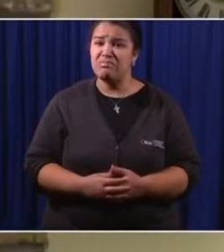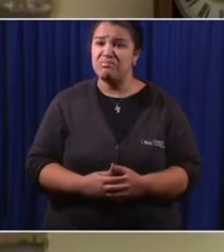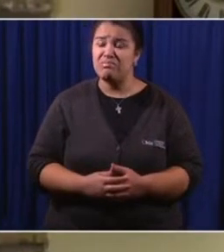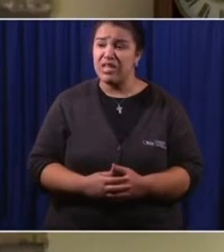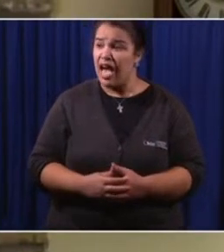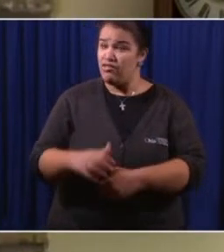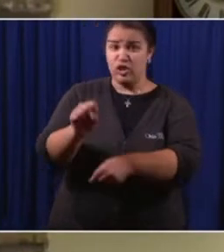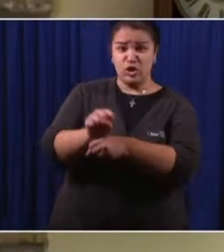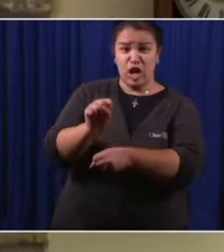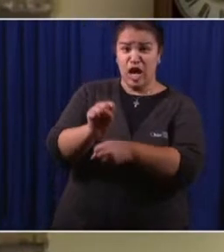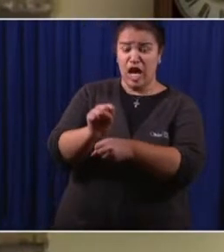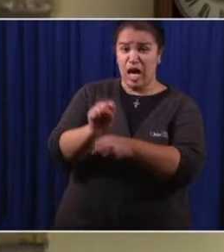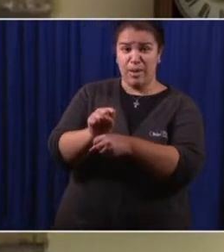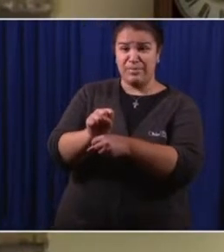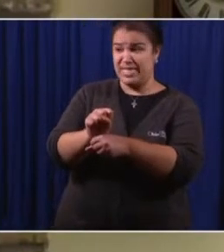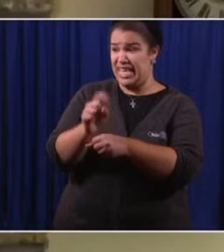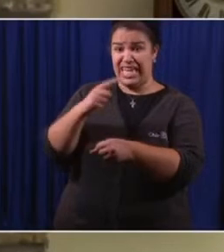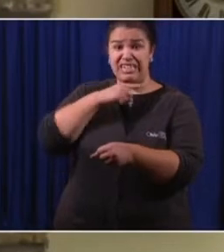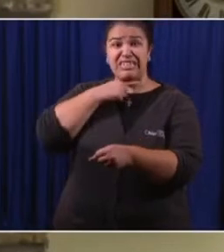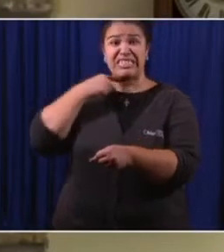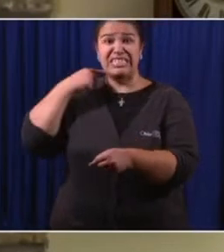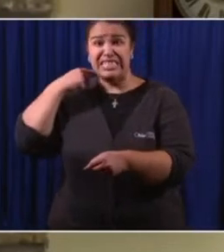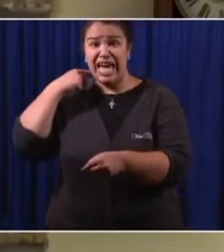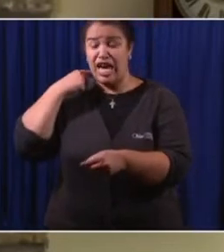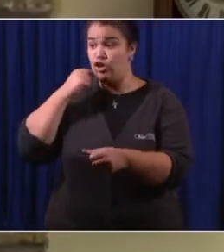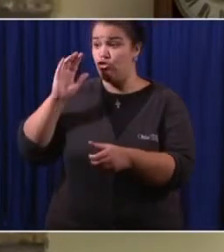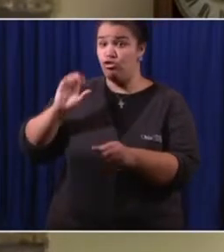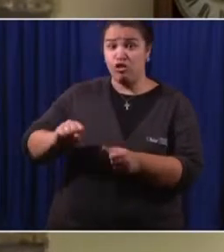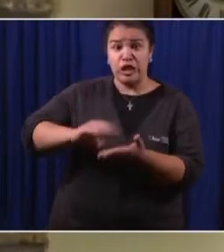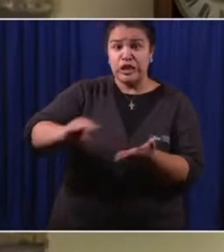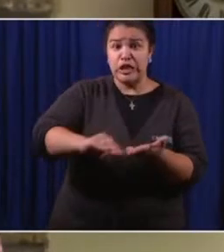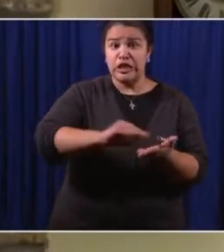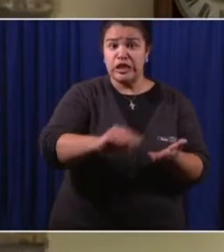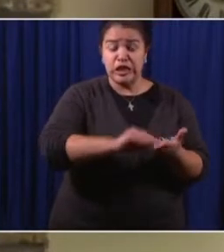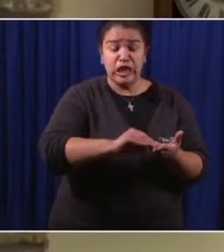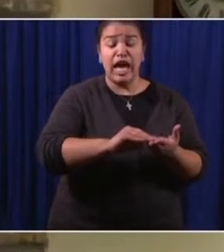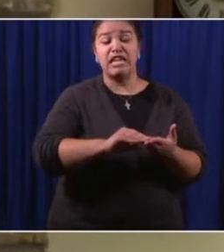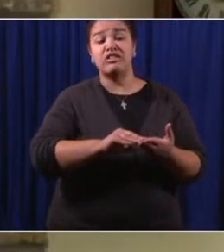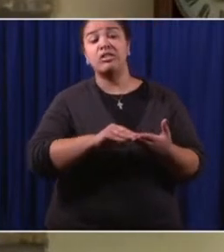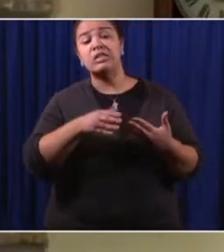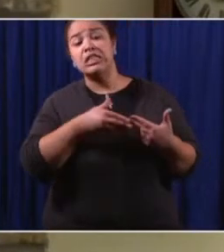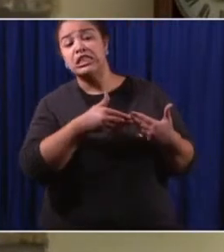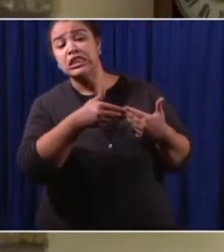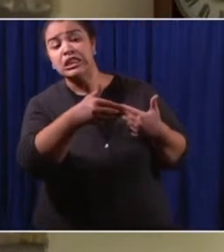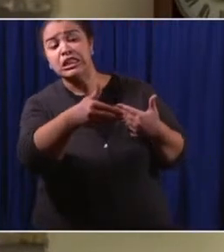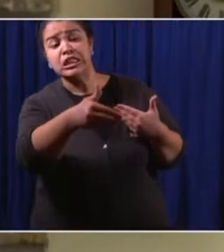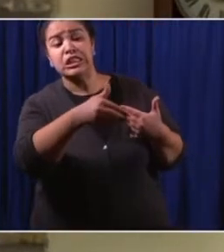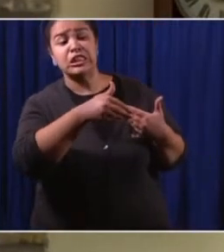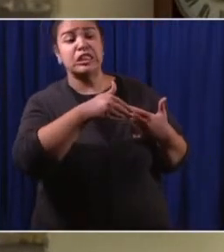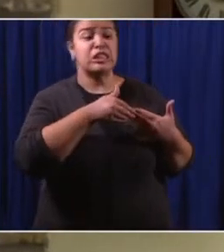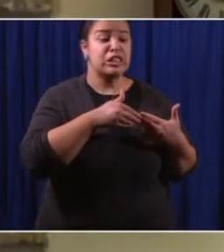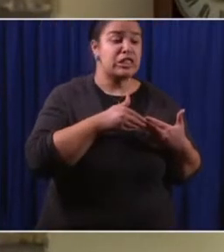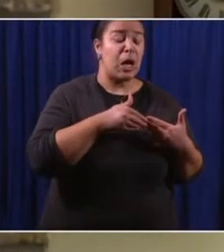We've also, for the foreseeable future, the vast majority of our